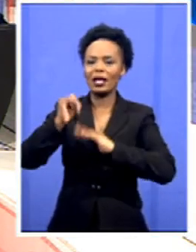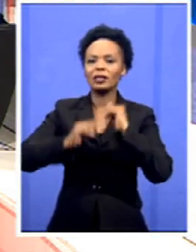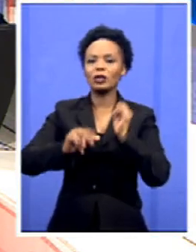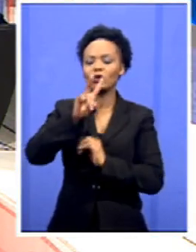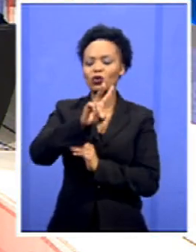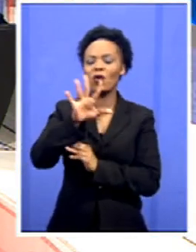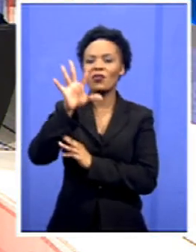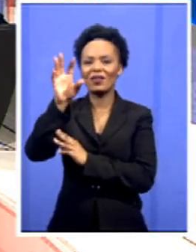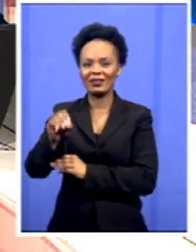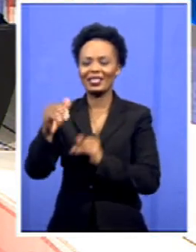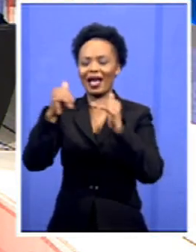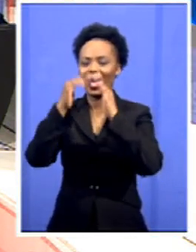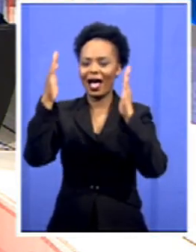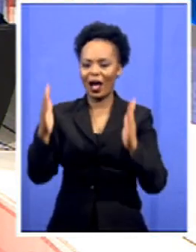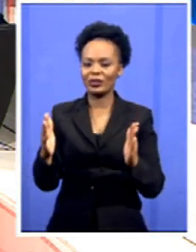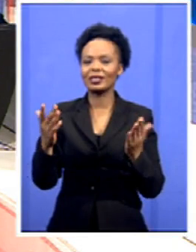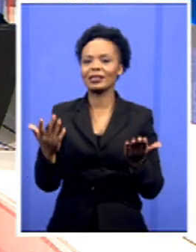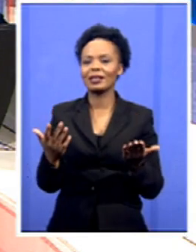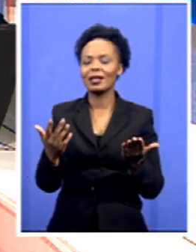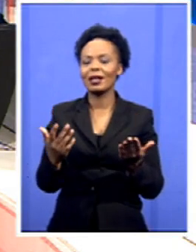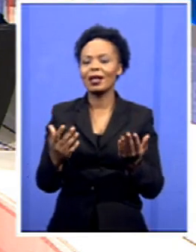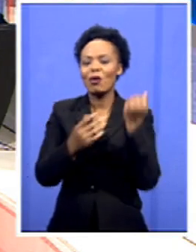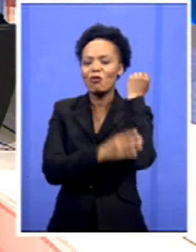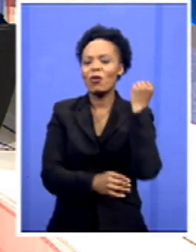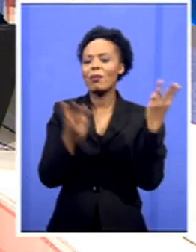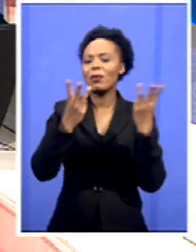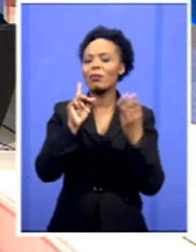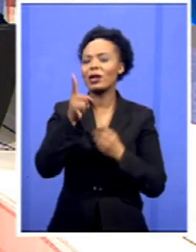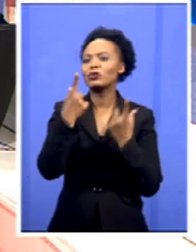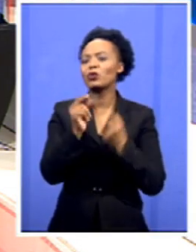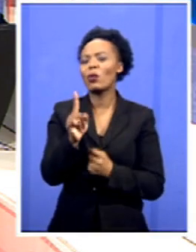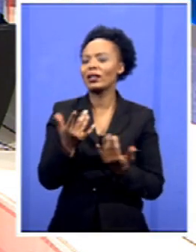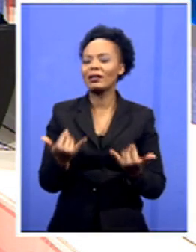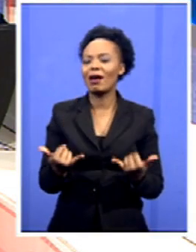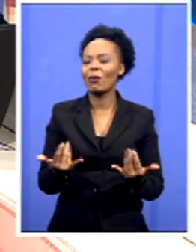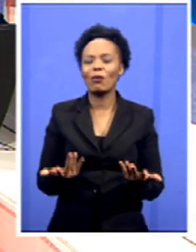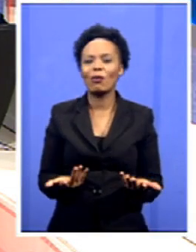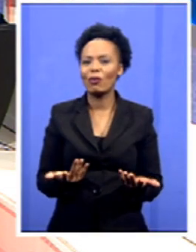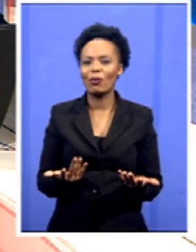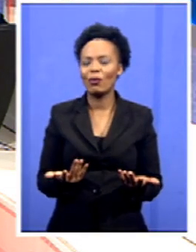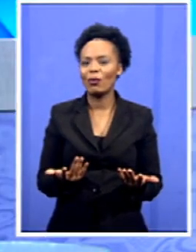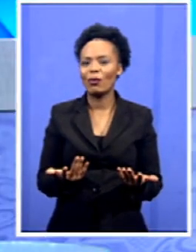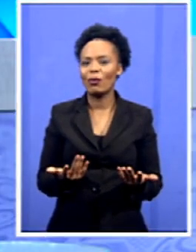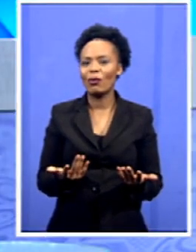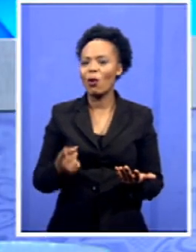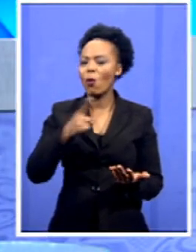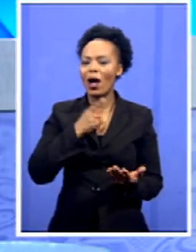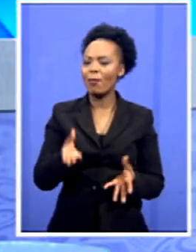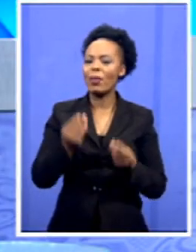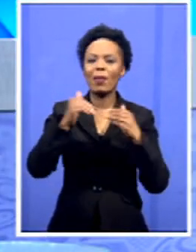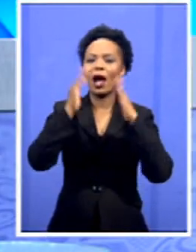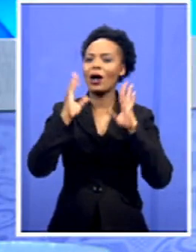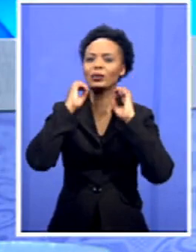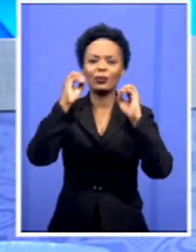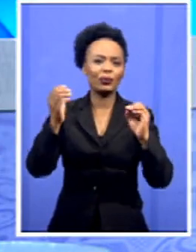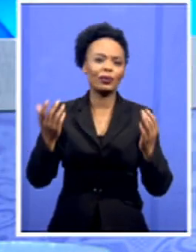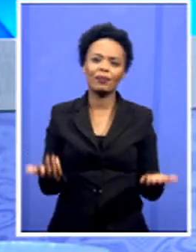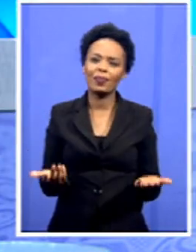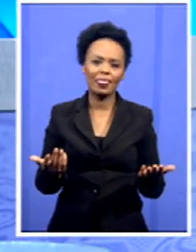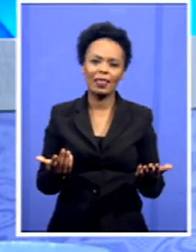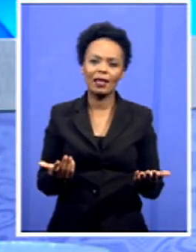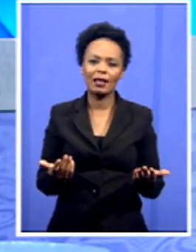250 houses. What are poor people supposed to do in the meantime? Because they are not getting any houses. And